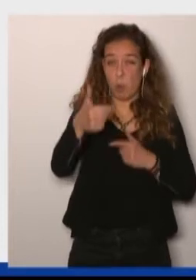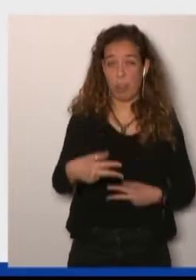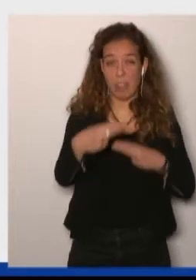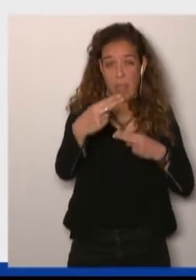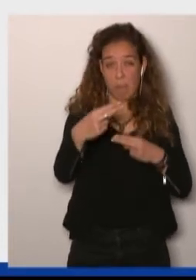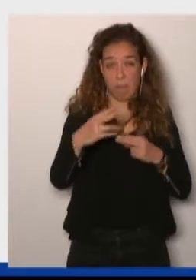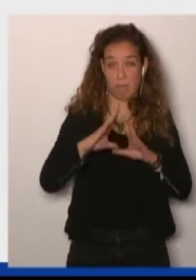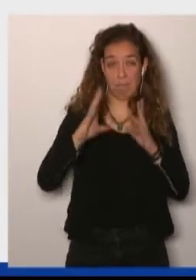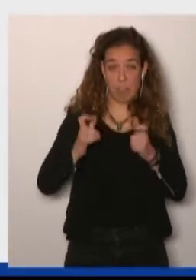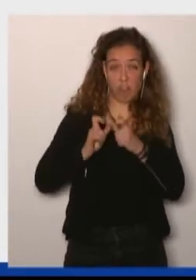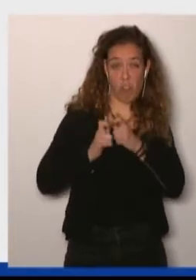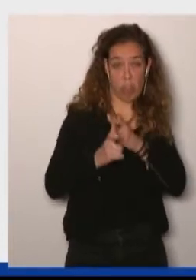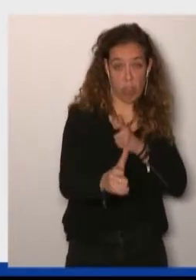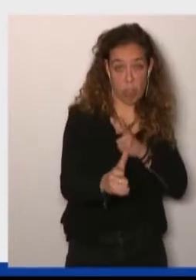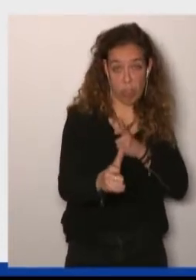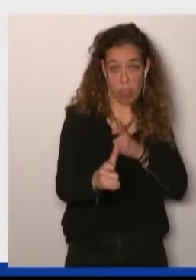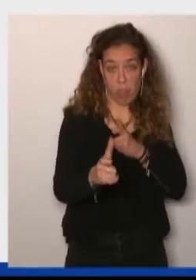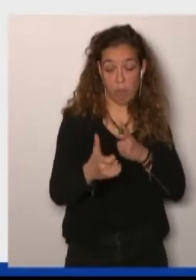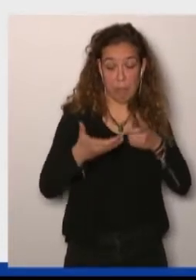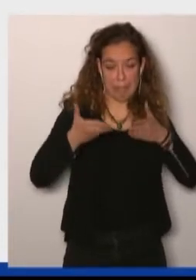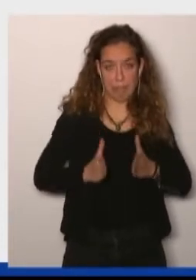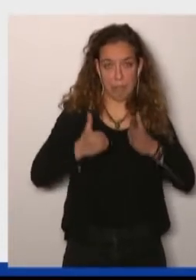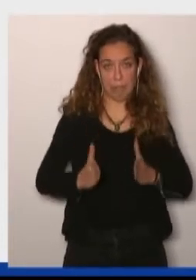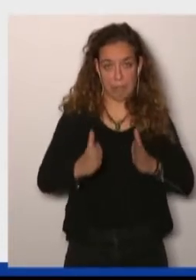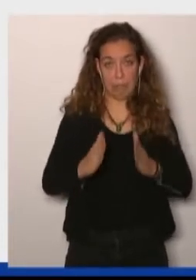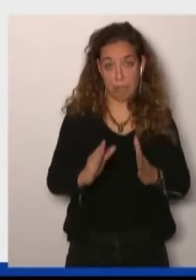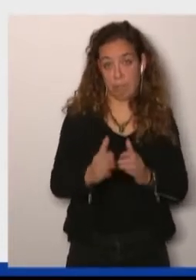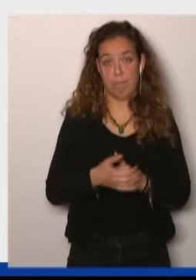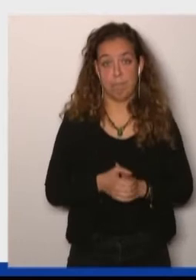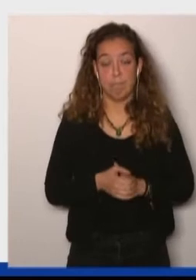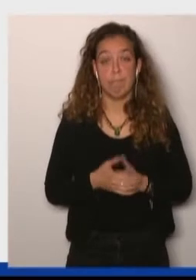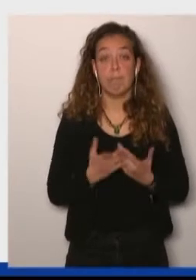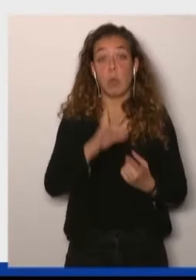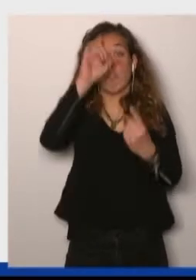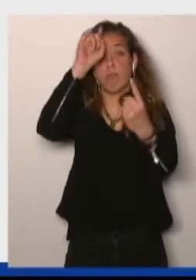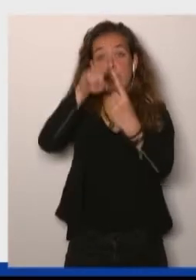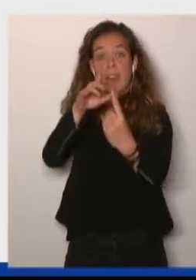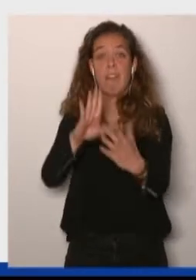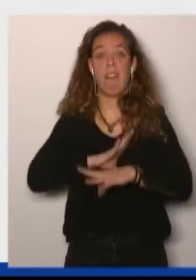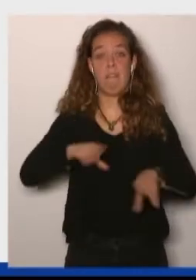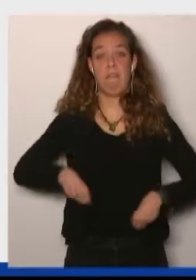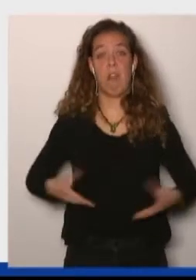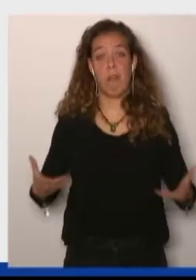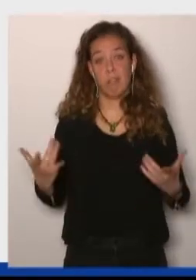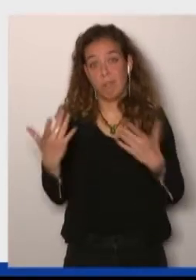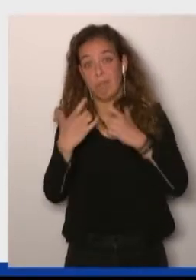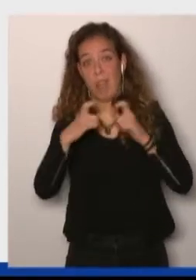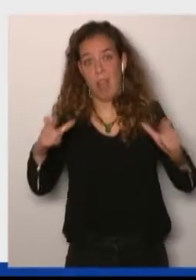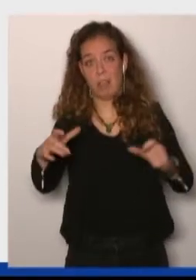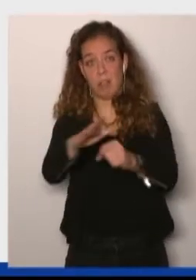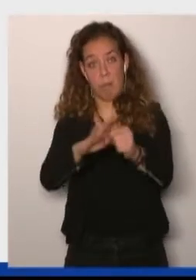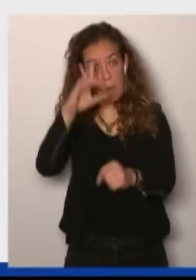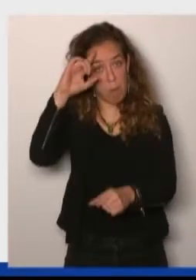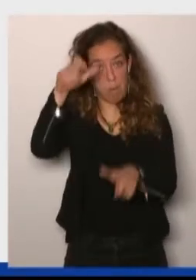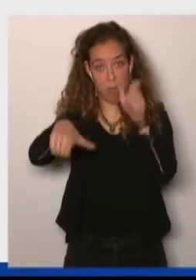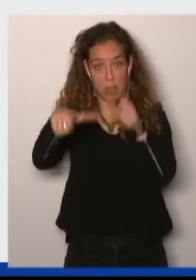of decision-making, leading eventually to access for patients. To disentangle all these challenges and